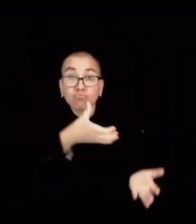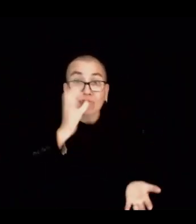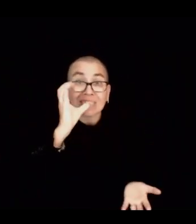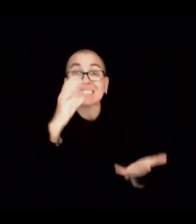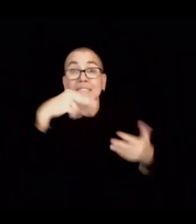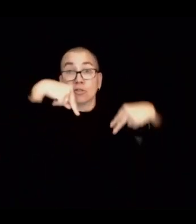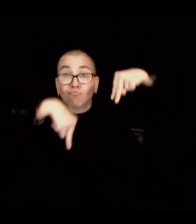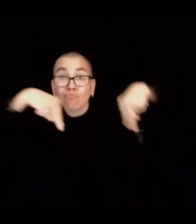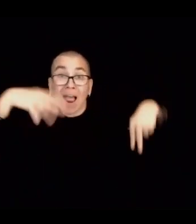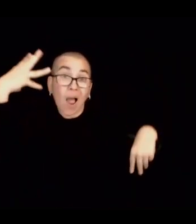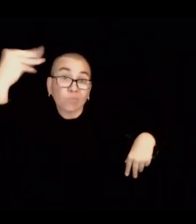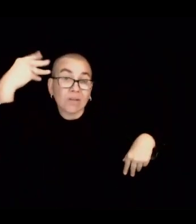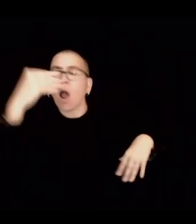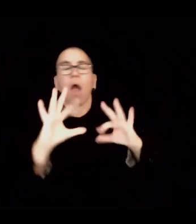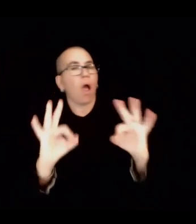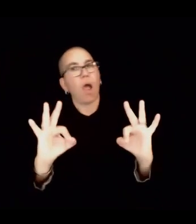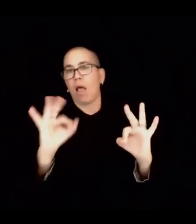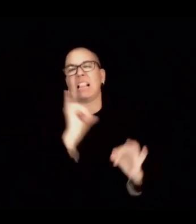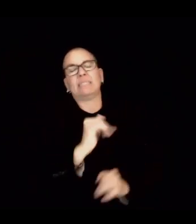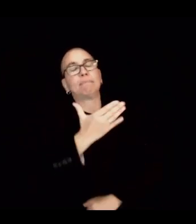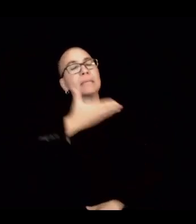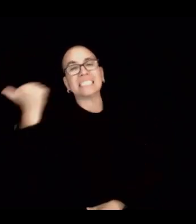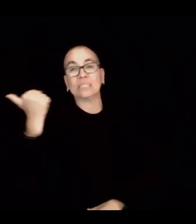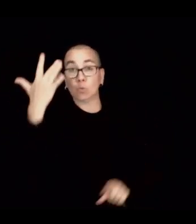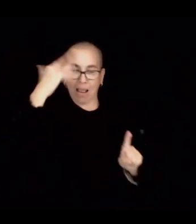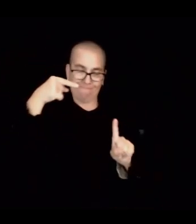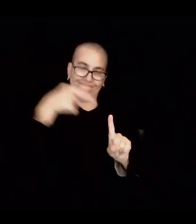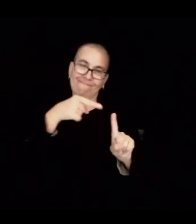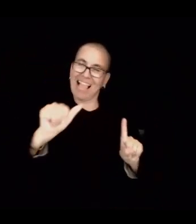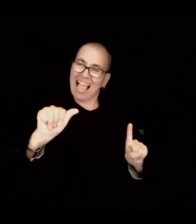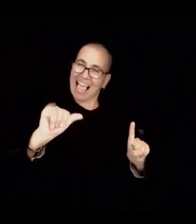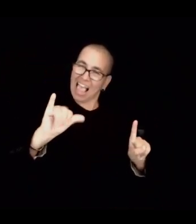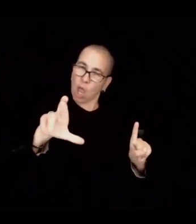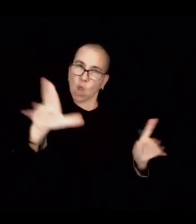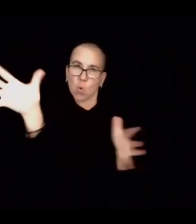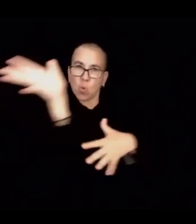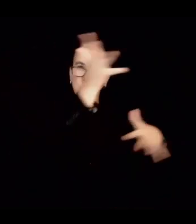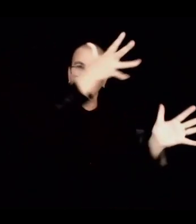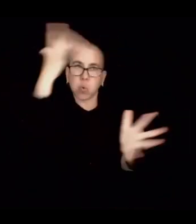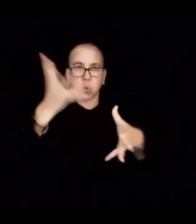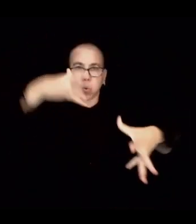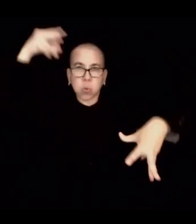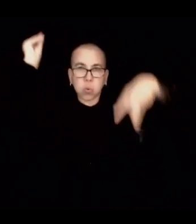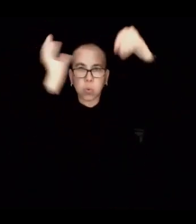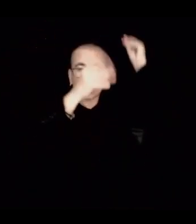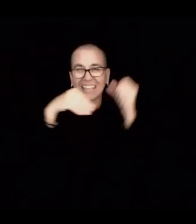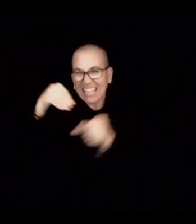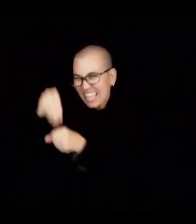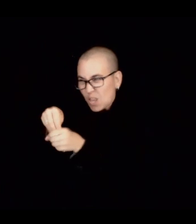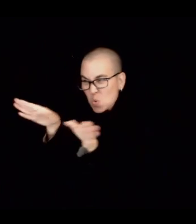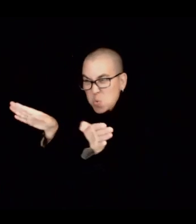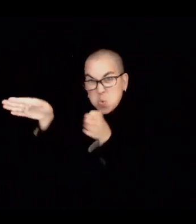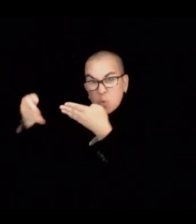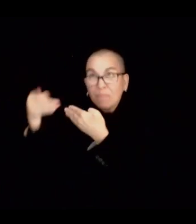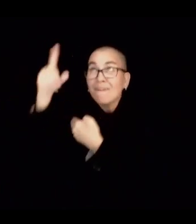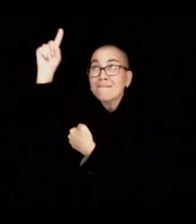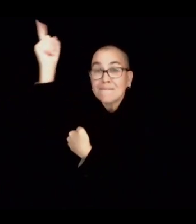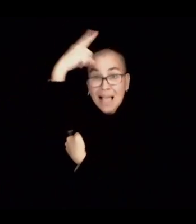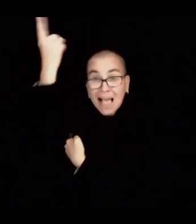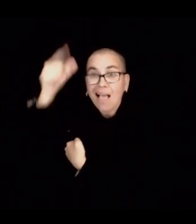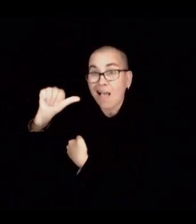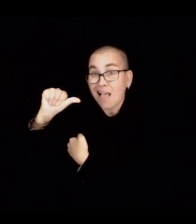option. And it is true that with the inclusion of alcohol consumption, that